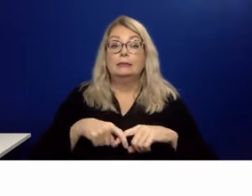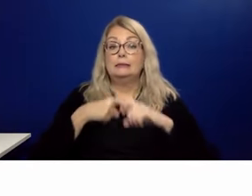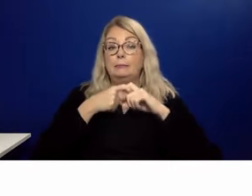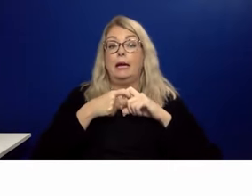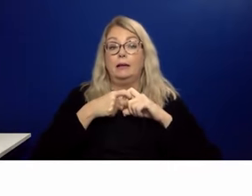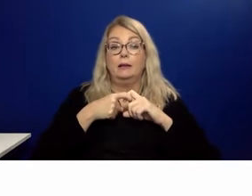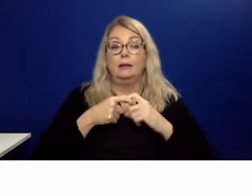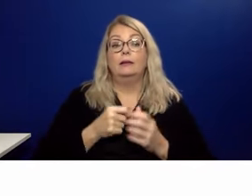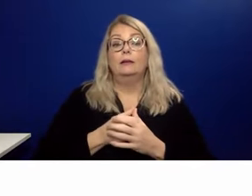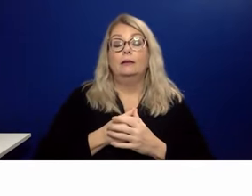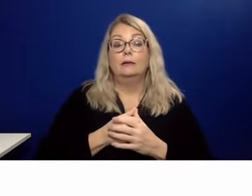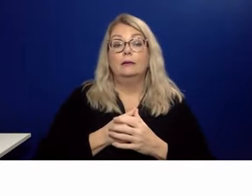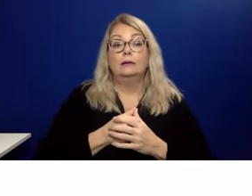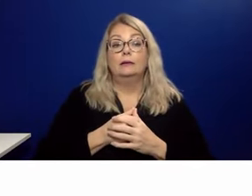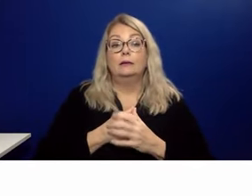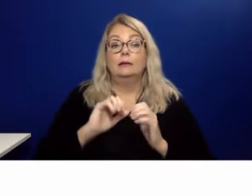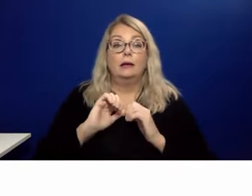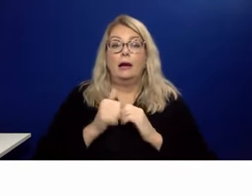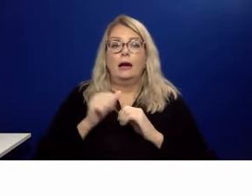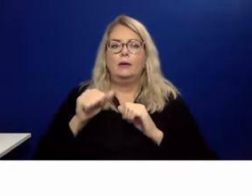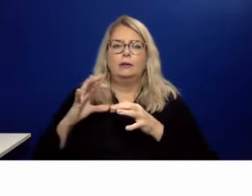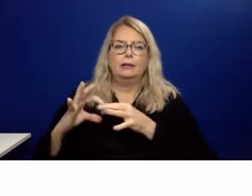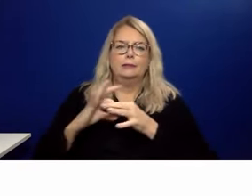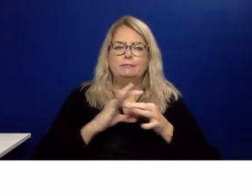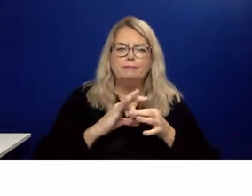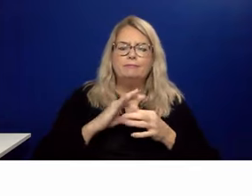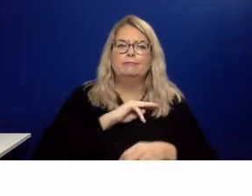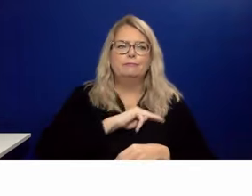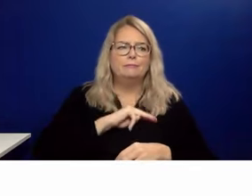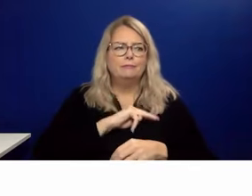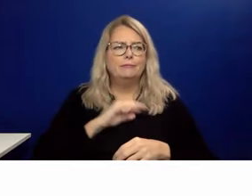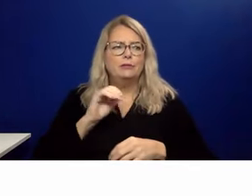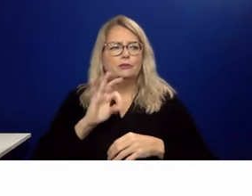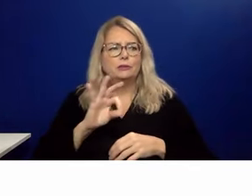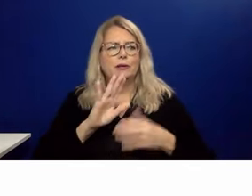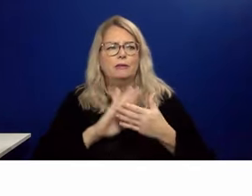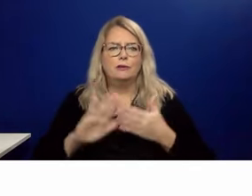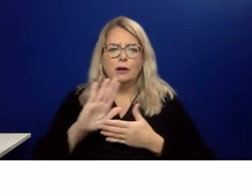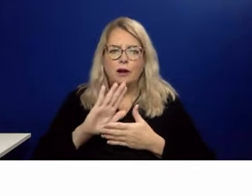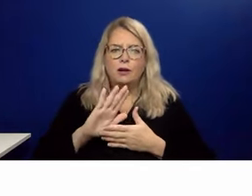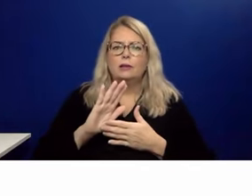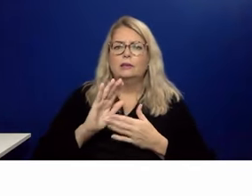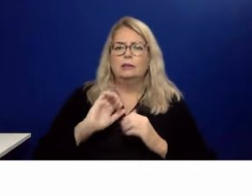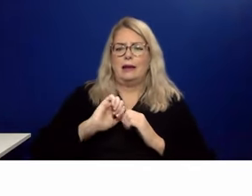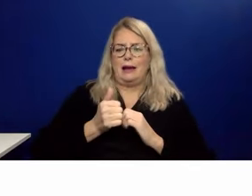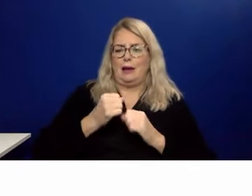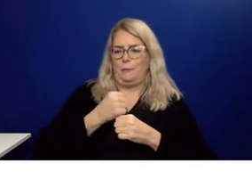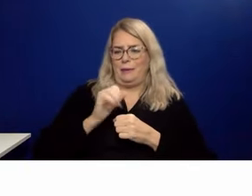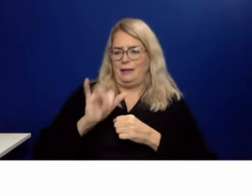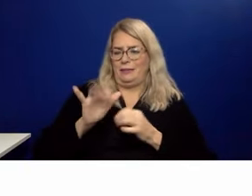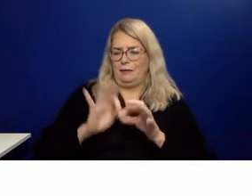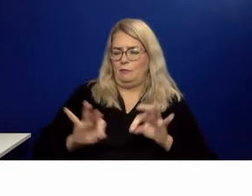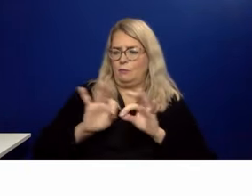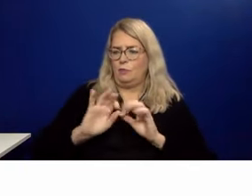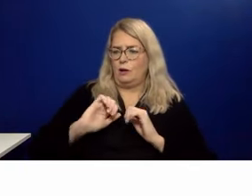finished one. How can I tie this into the mission of the college? How can I make it relevant, right? So